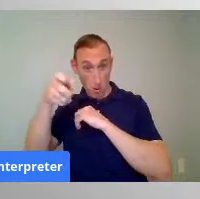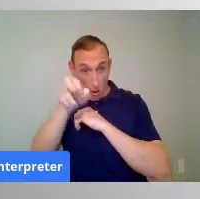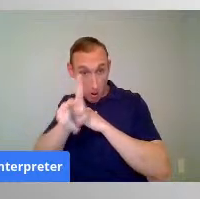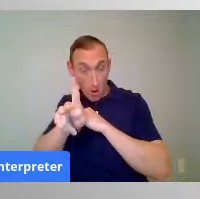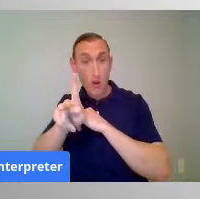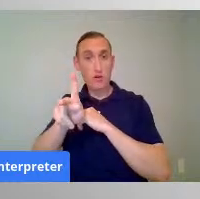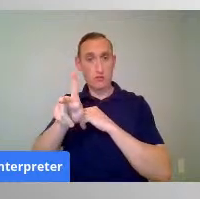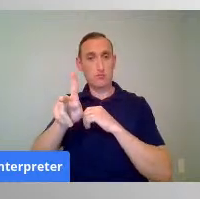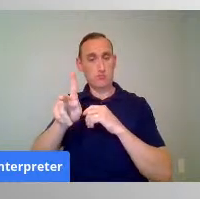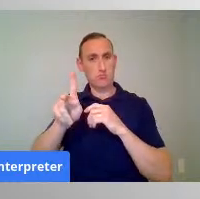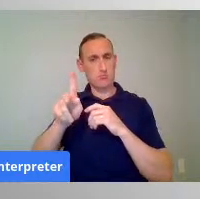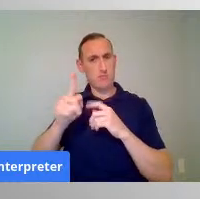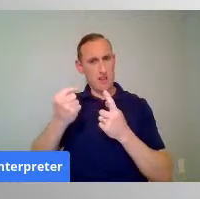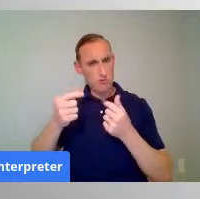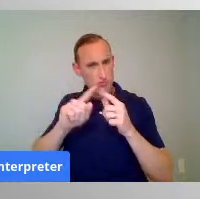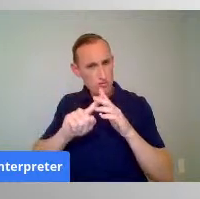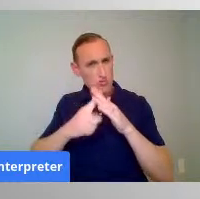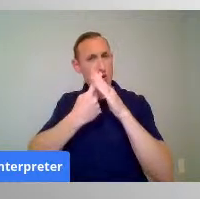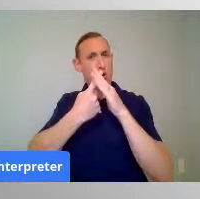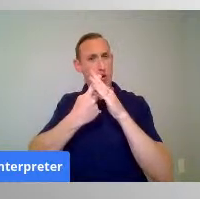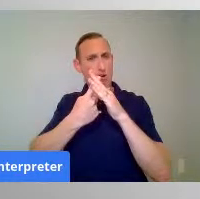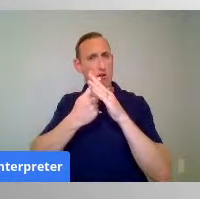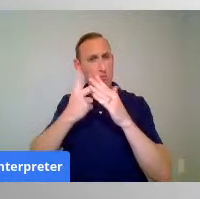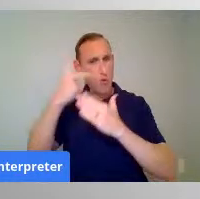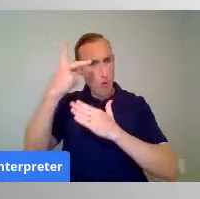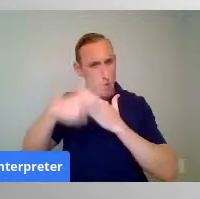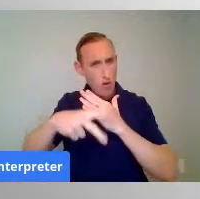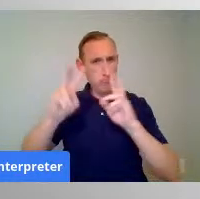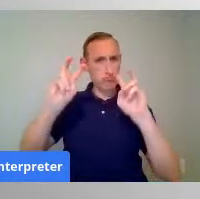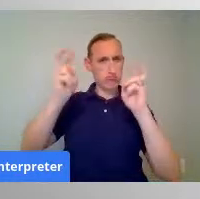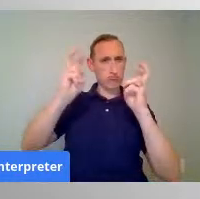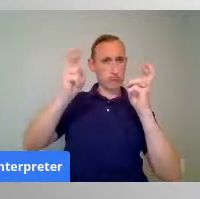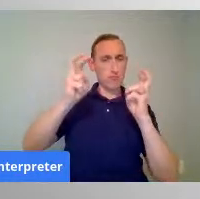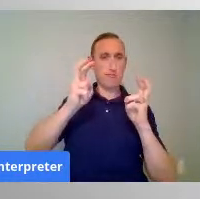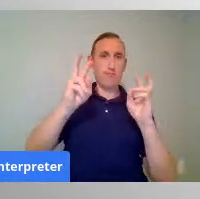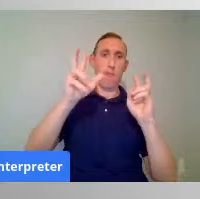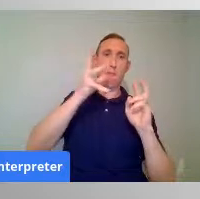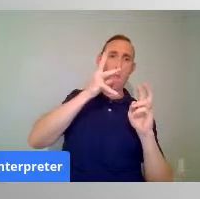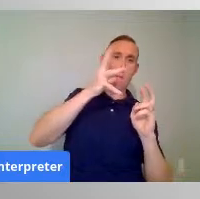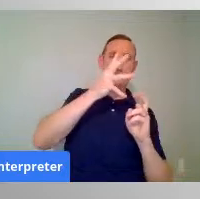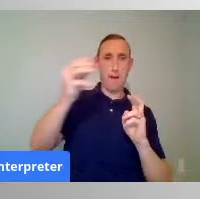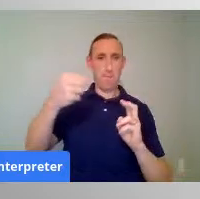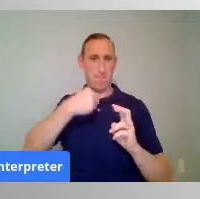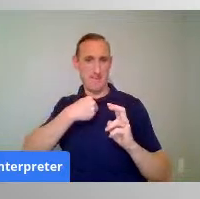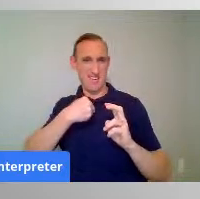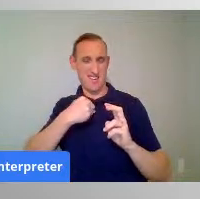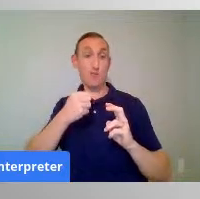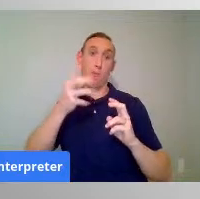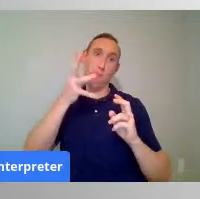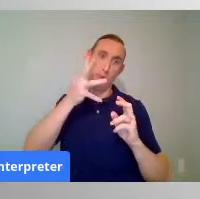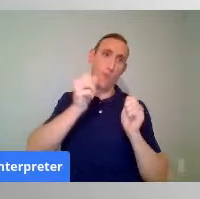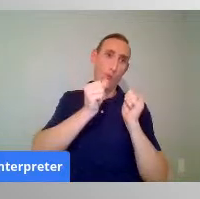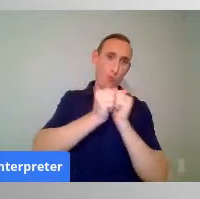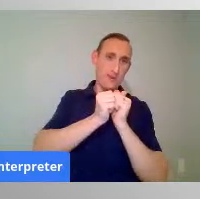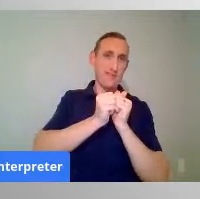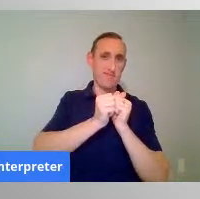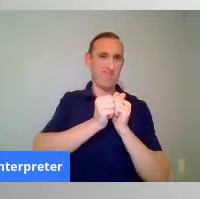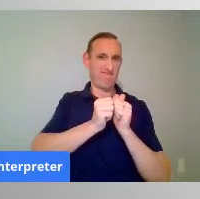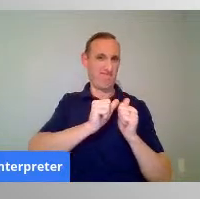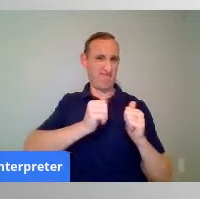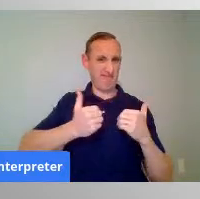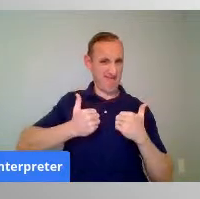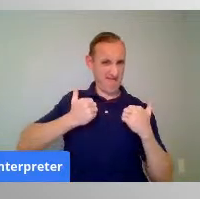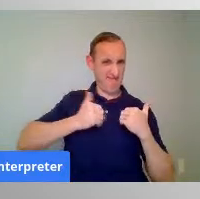were called, to where mom could come out with her toddler, their pre-K child, and engage in certain activities.